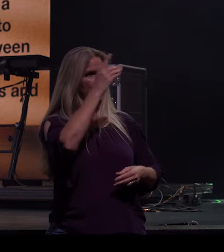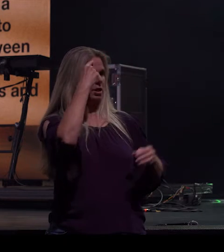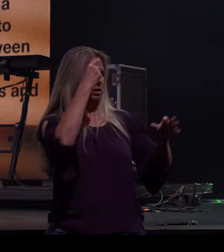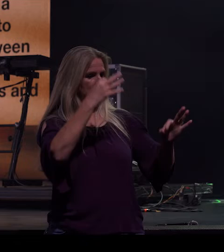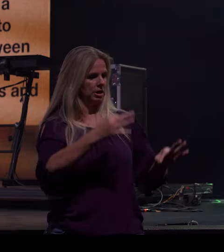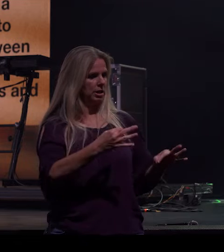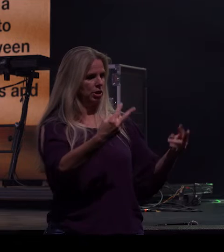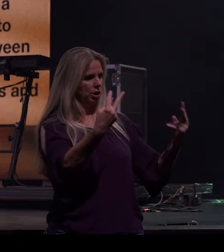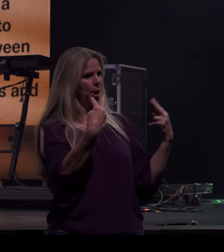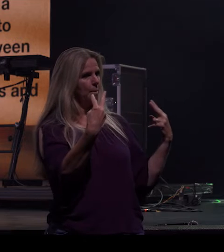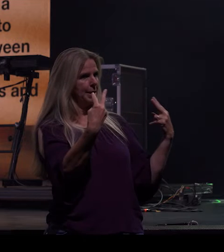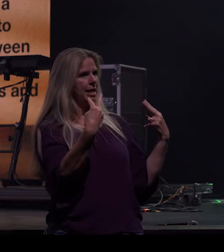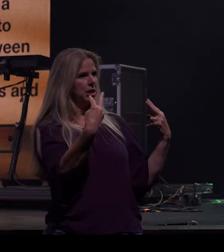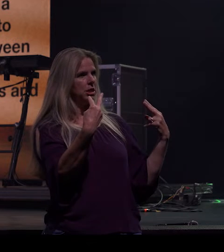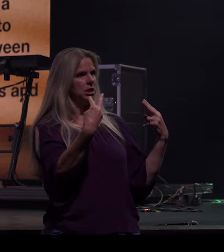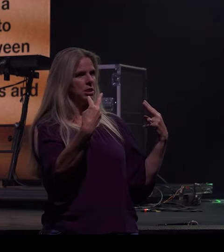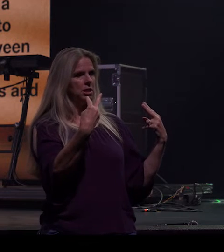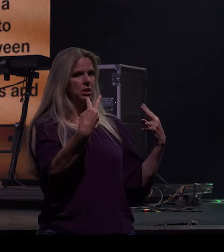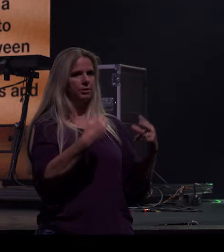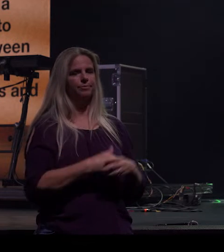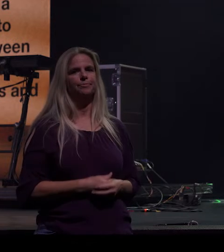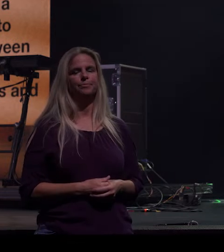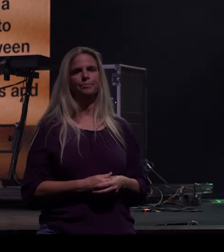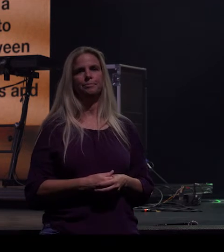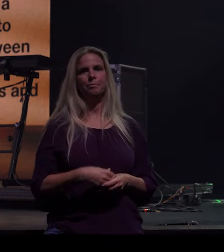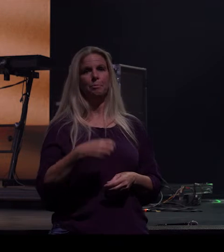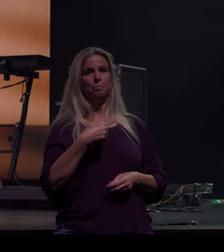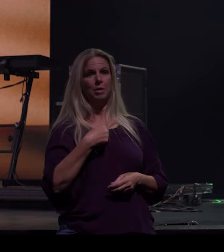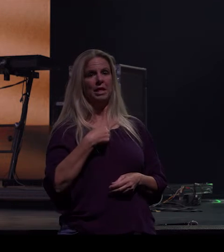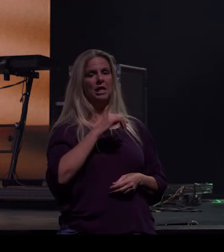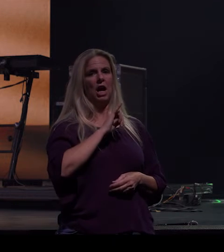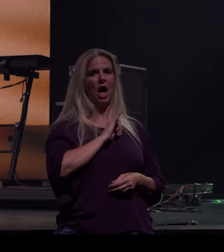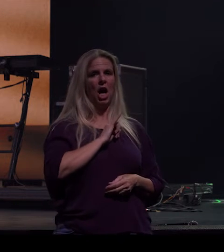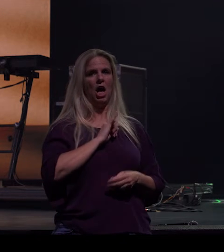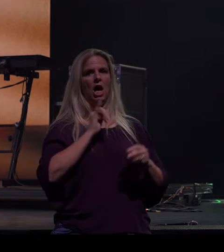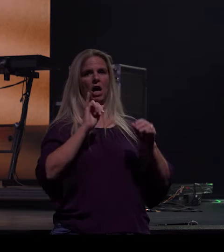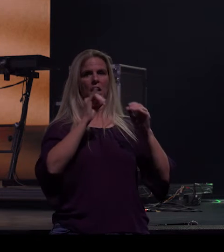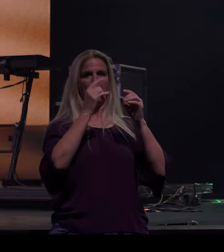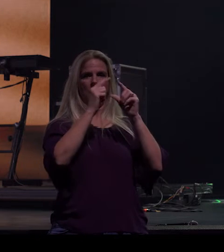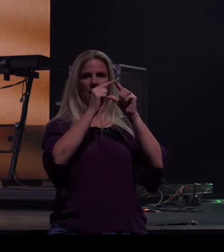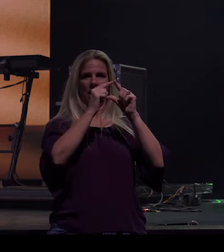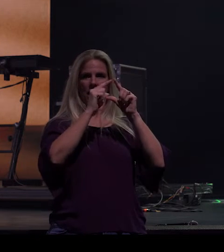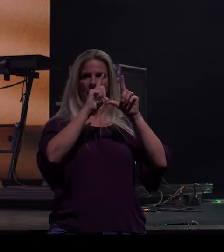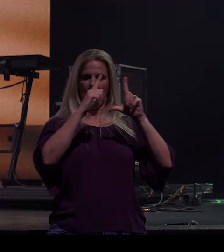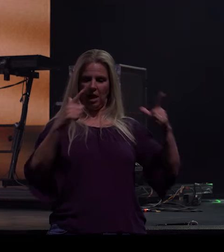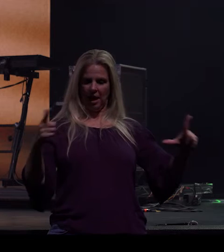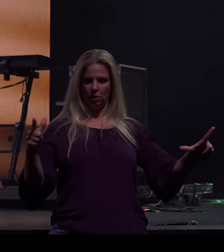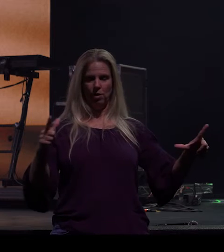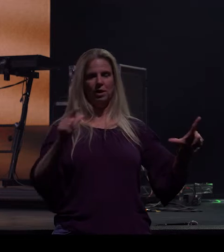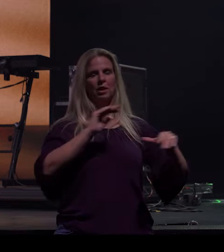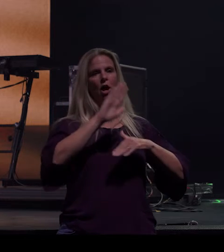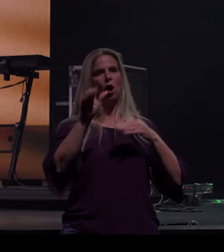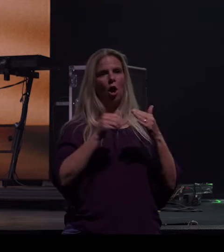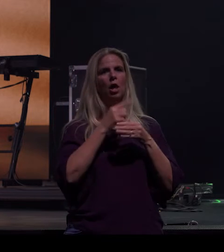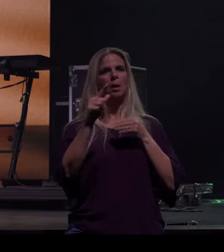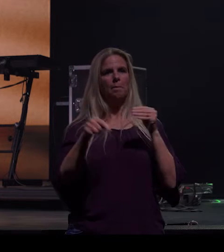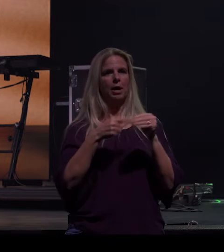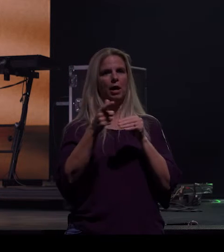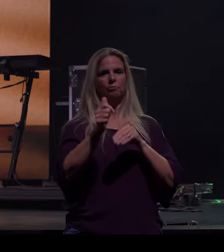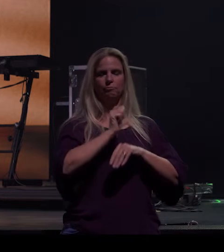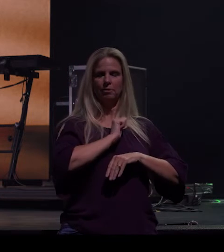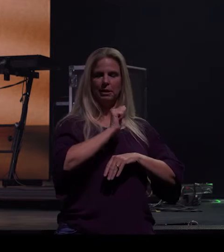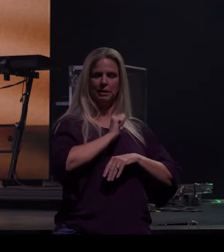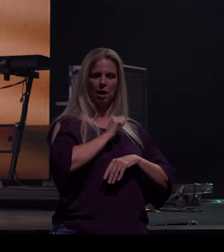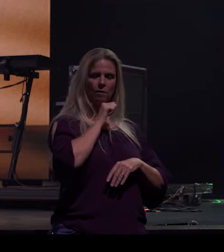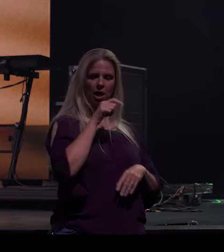look at me. Now look at the me, I language in that verse. It's all about me. I don't need